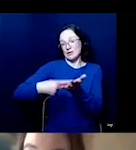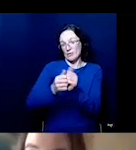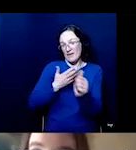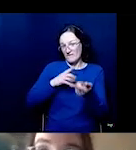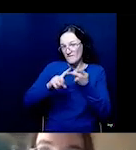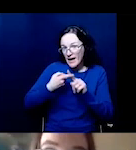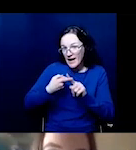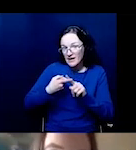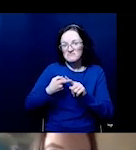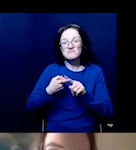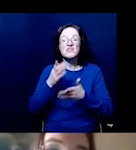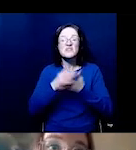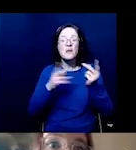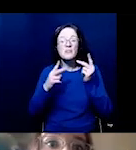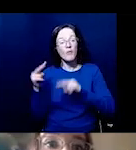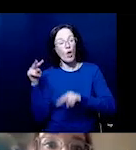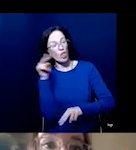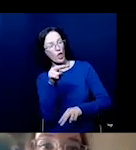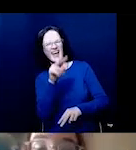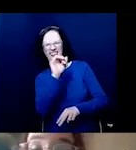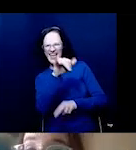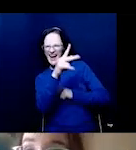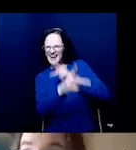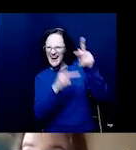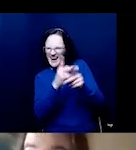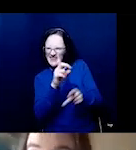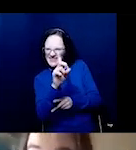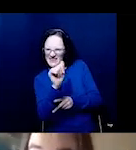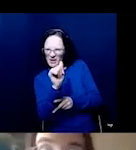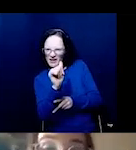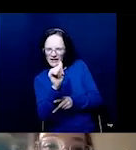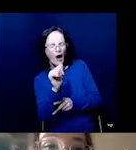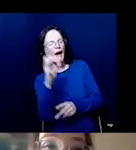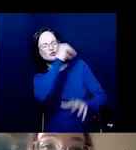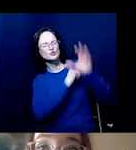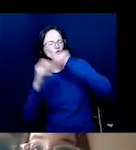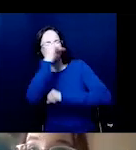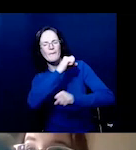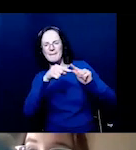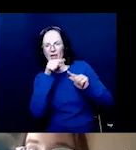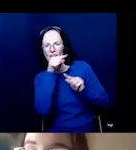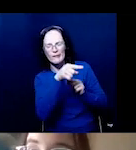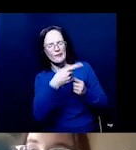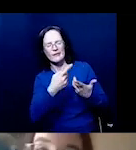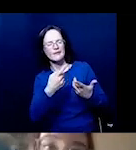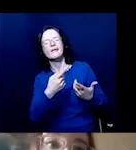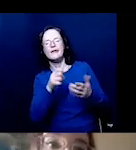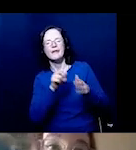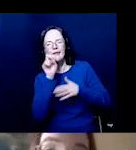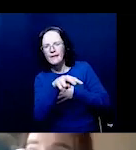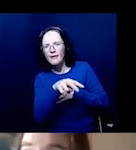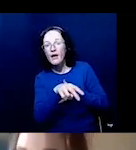assumptions depending on the disability. So there are visible disabilities where these people tend to